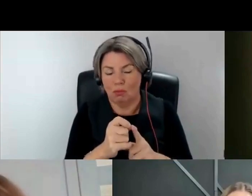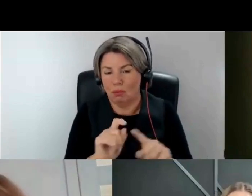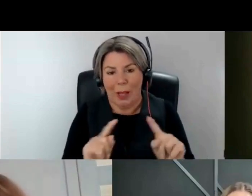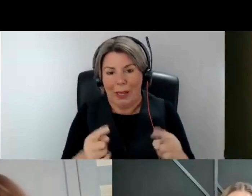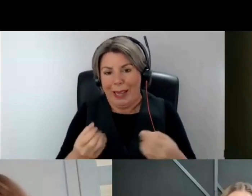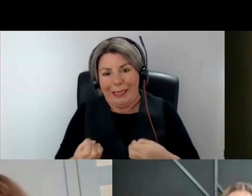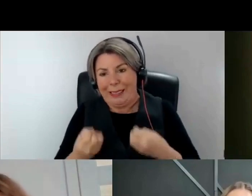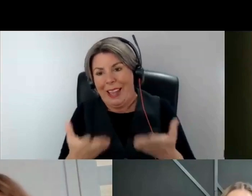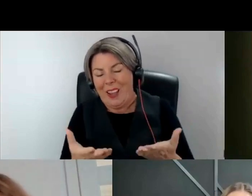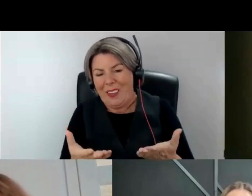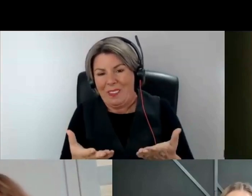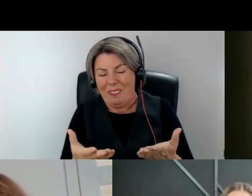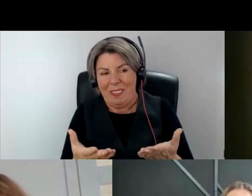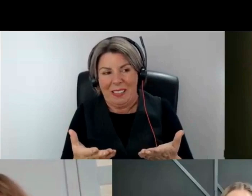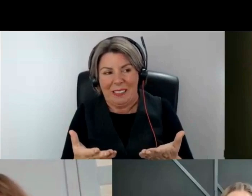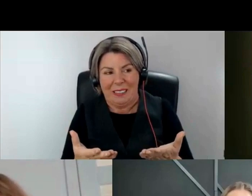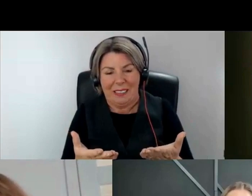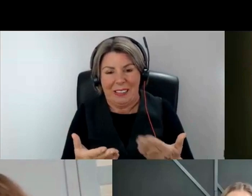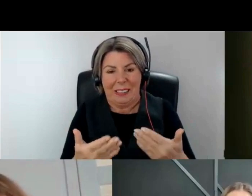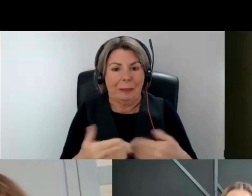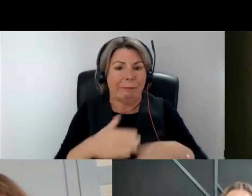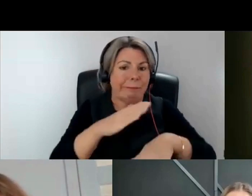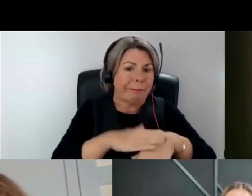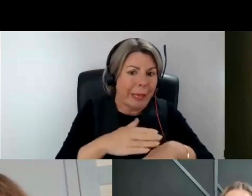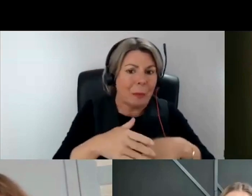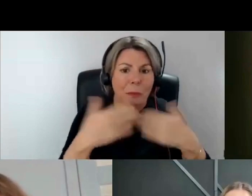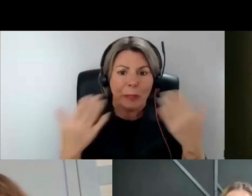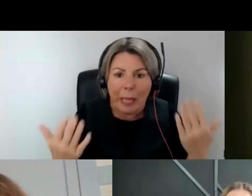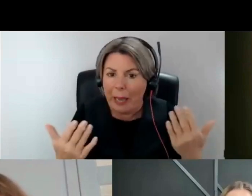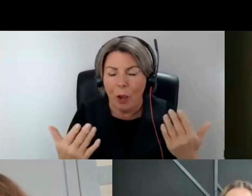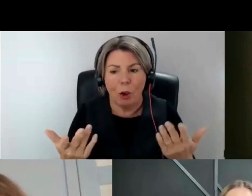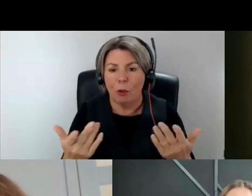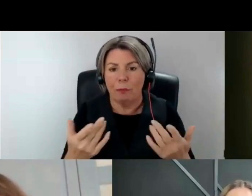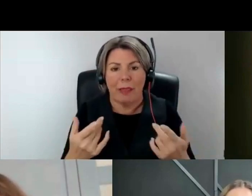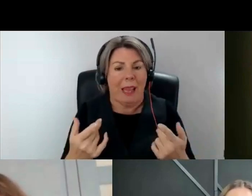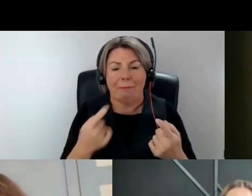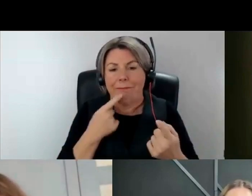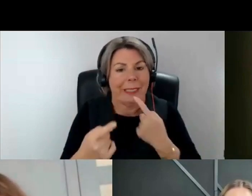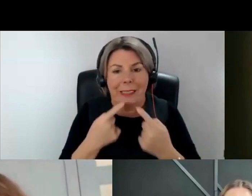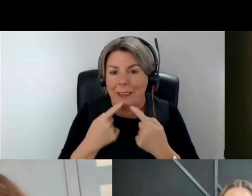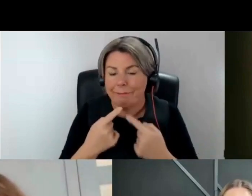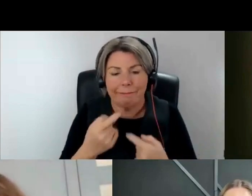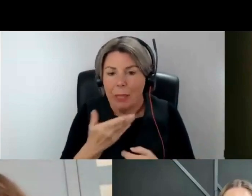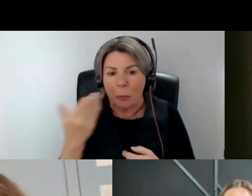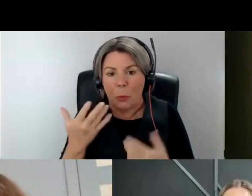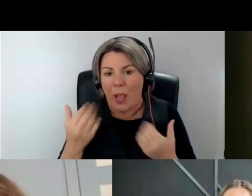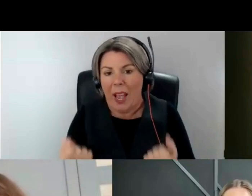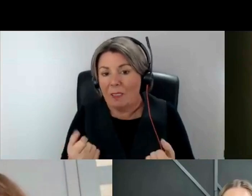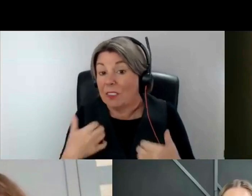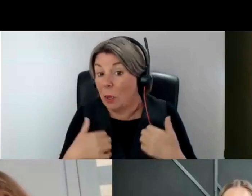give like dosing guidelines or time of day. I don't think that data is there yet, but the indications are